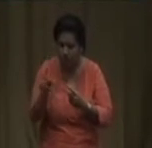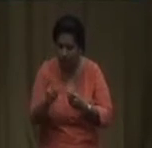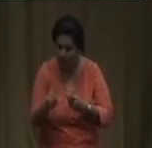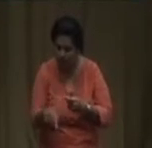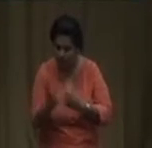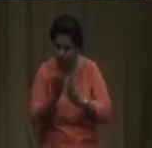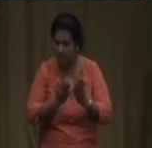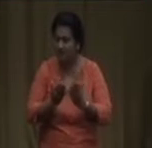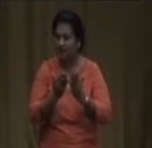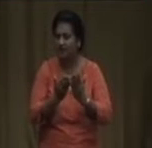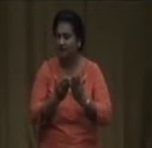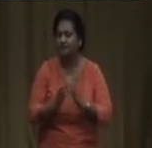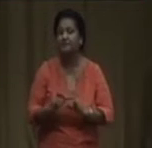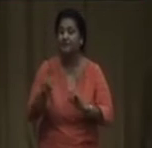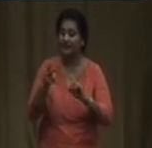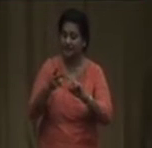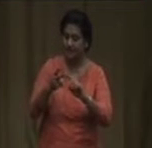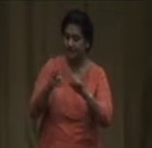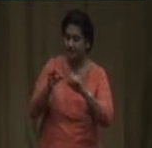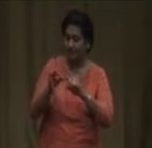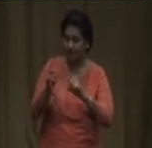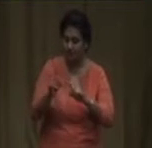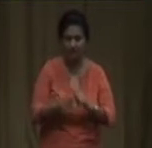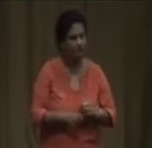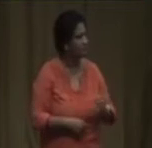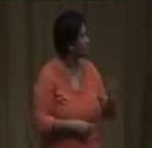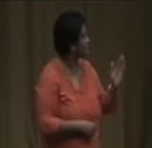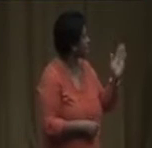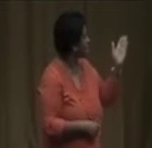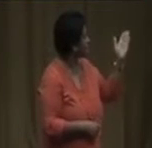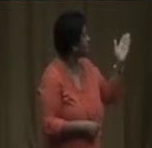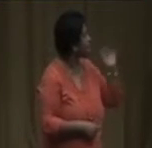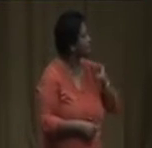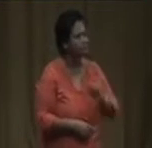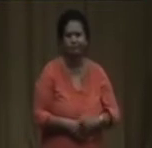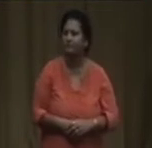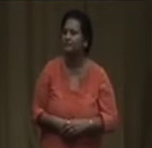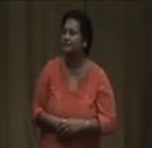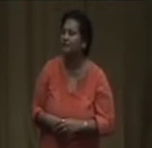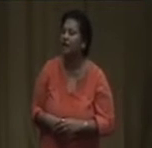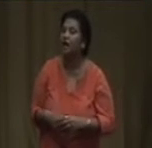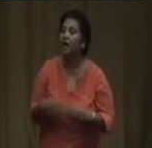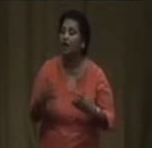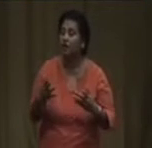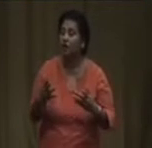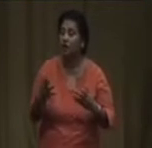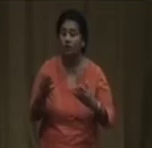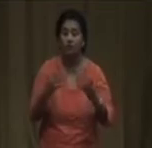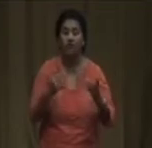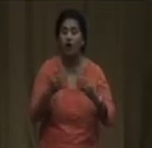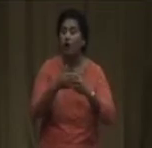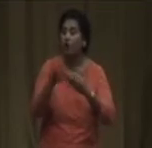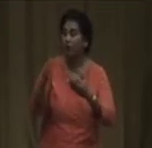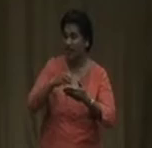The other interesting question is, given open education resources and the current state of technology. Now, what I mean by